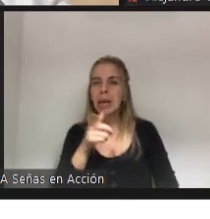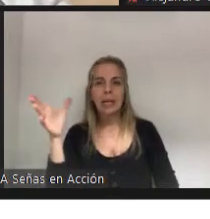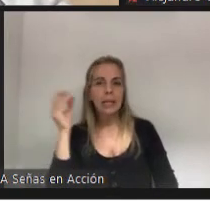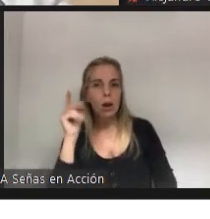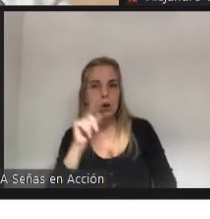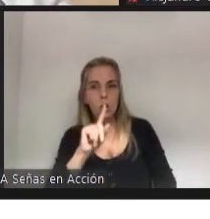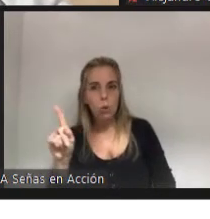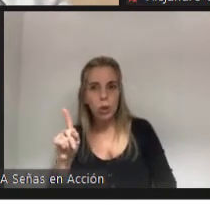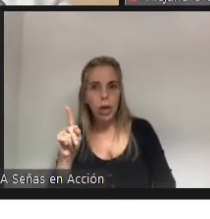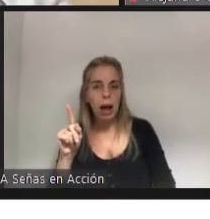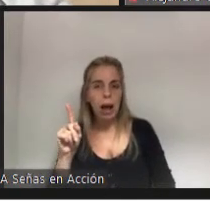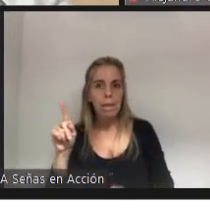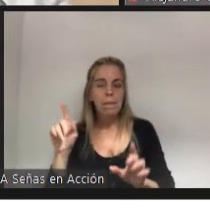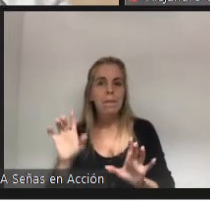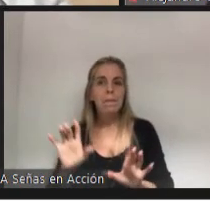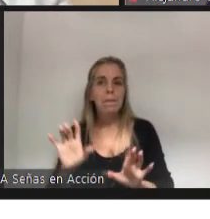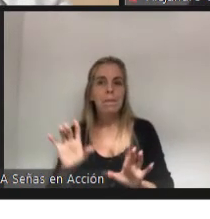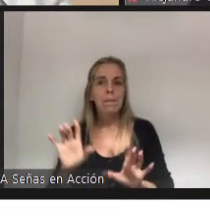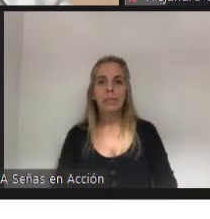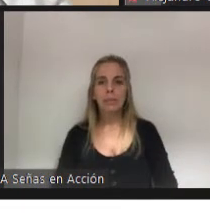She froze.